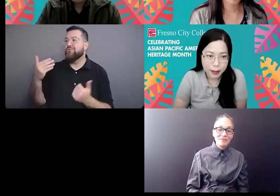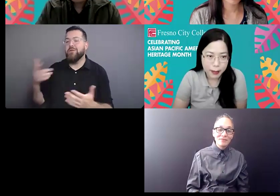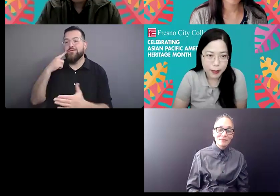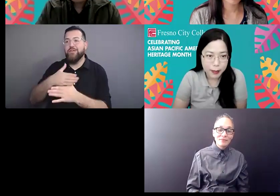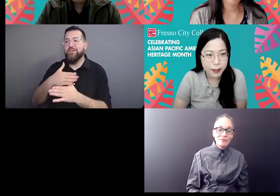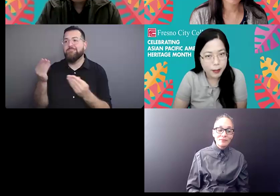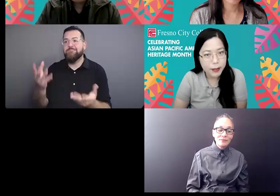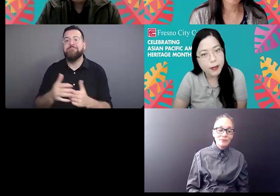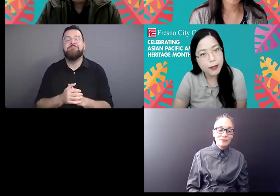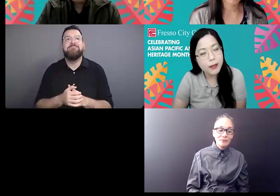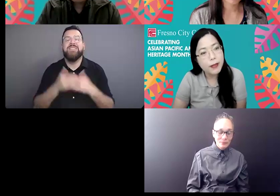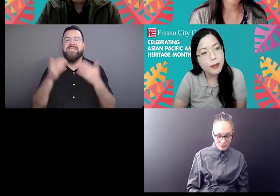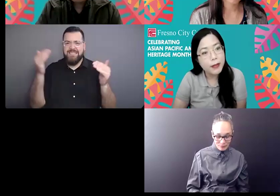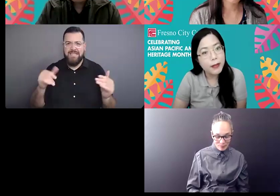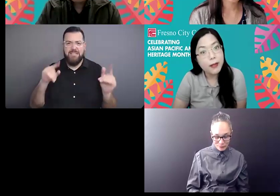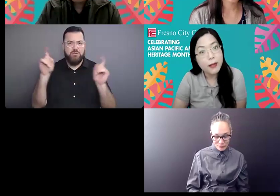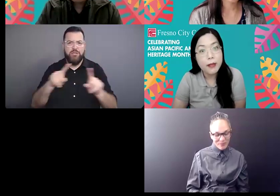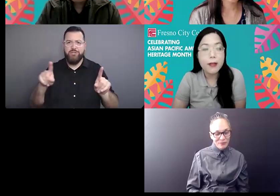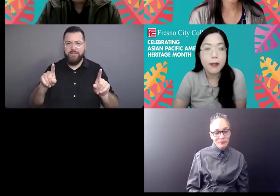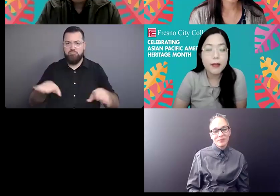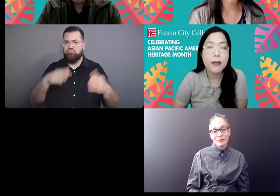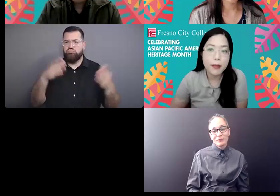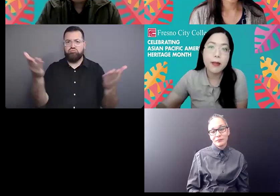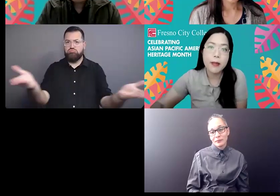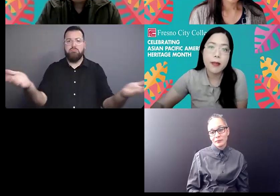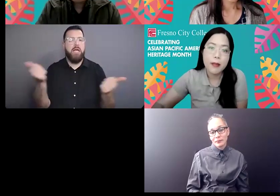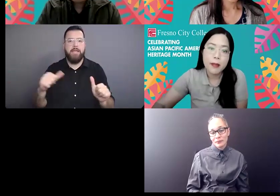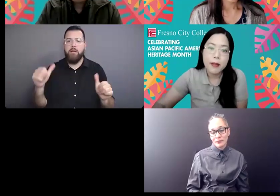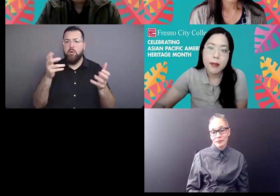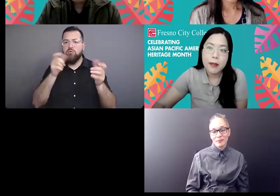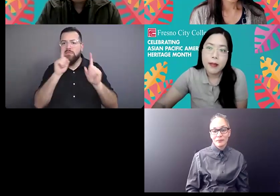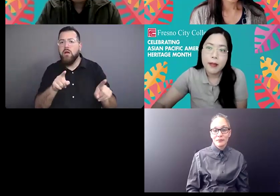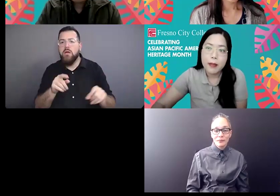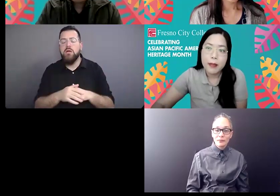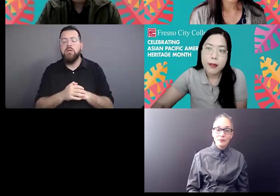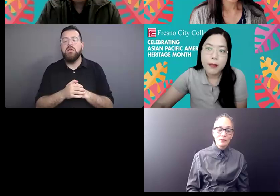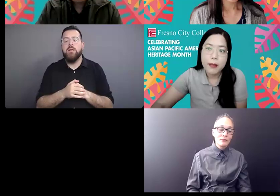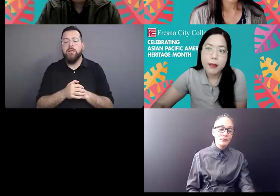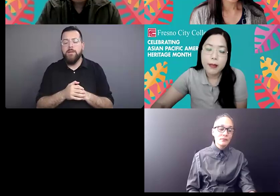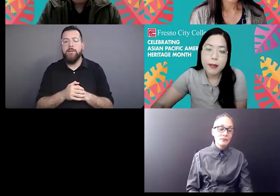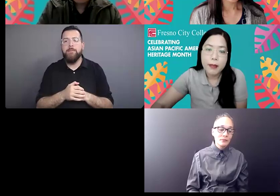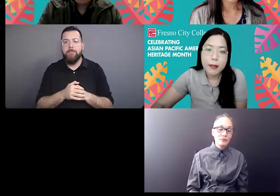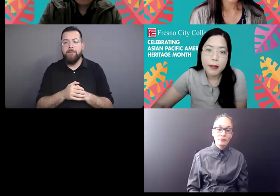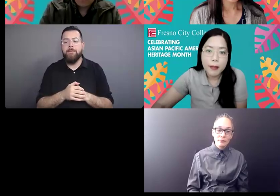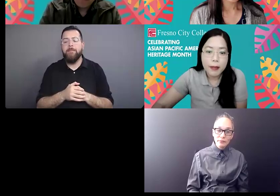So this next question, I'm going to leave it open to whoever wants to respond. But, you know, like